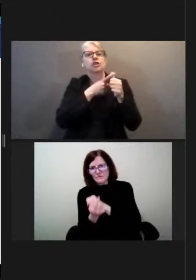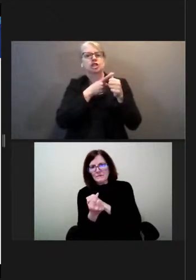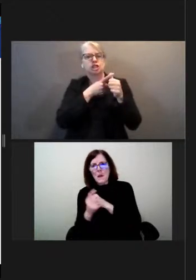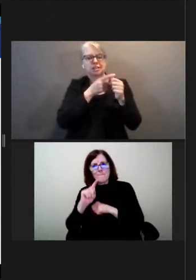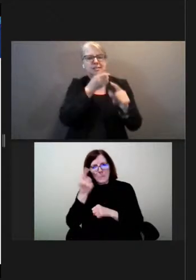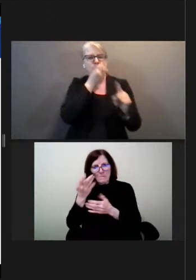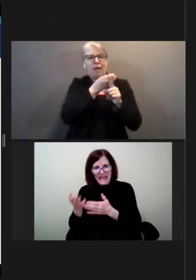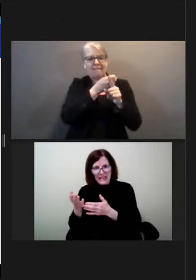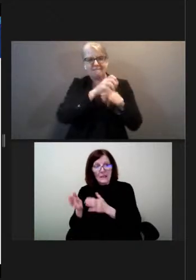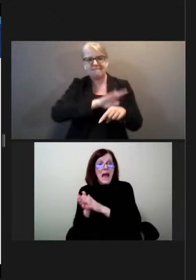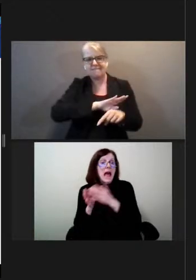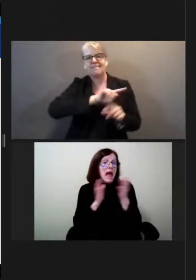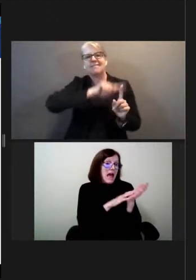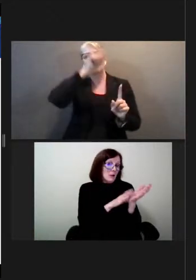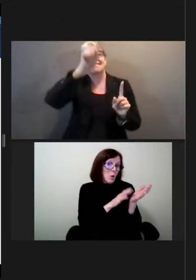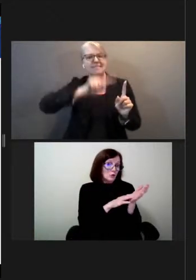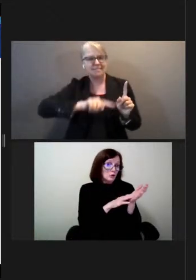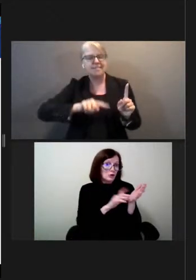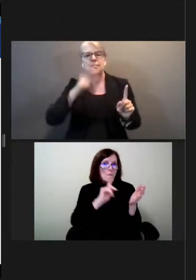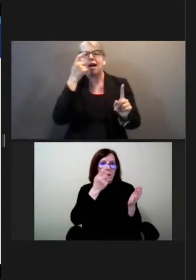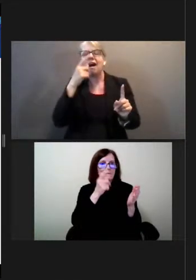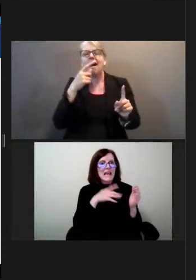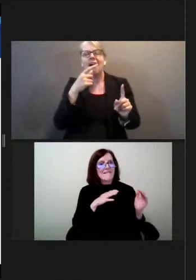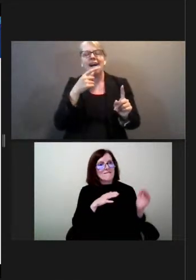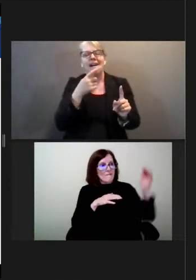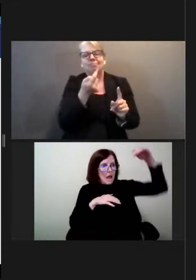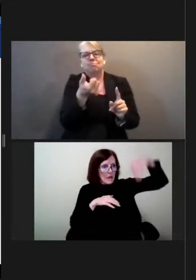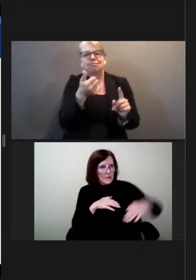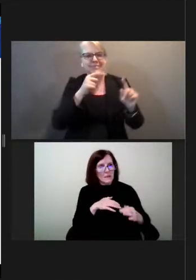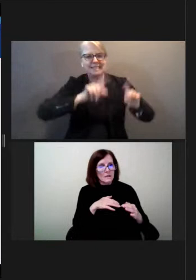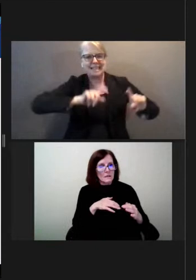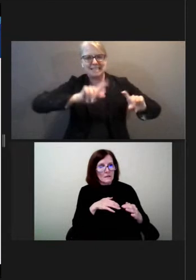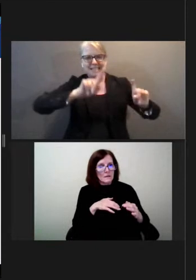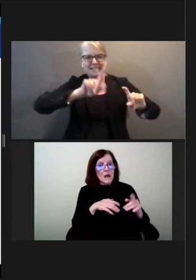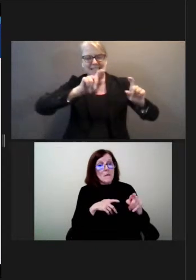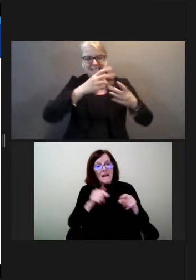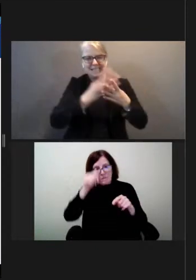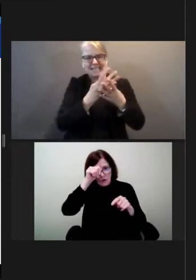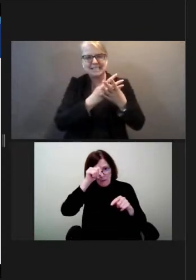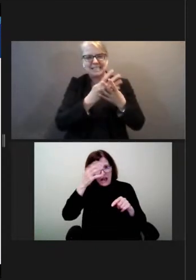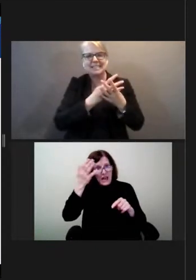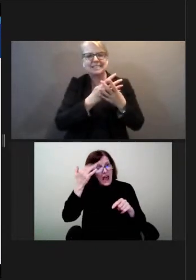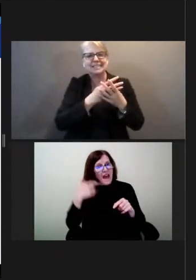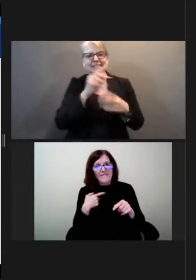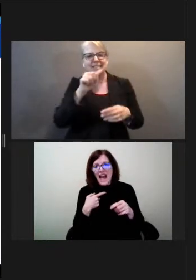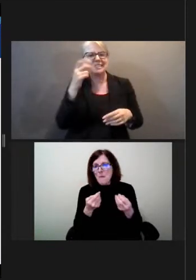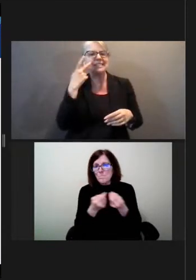but again, there was very, very little testing going on, which you can see by the dark